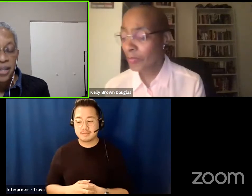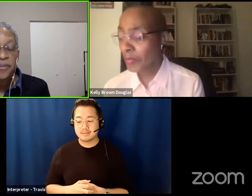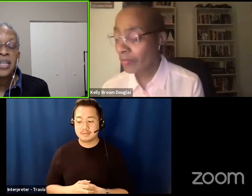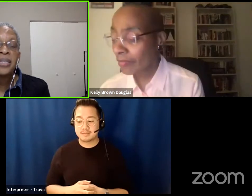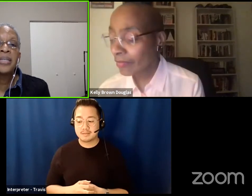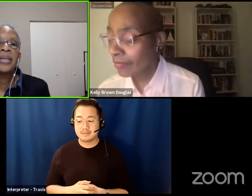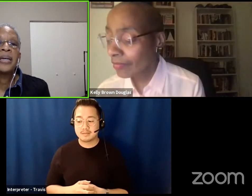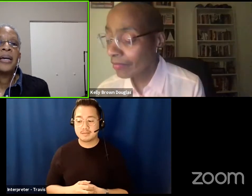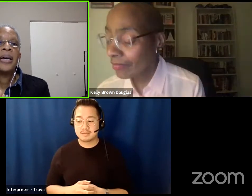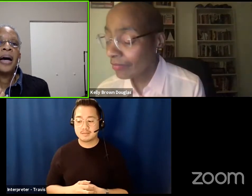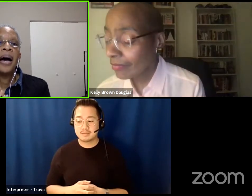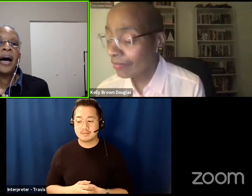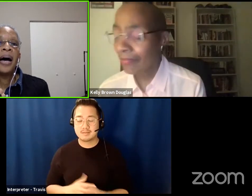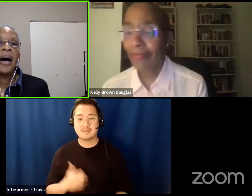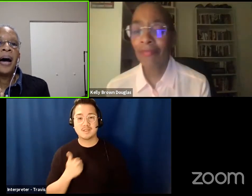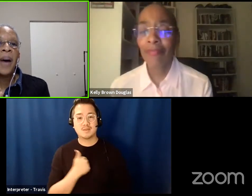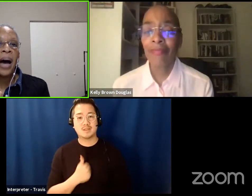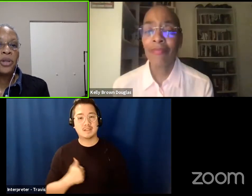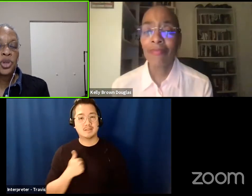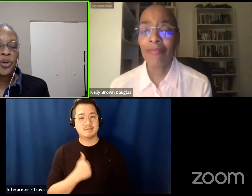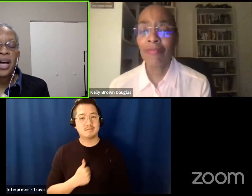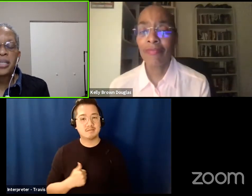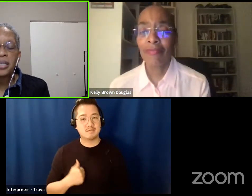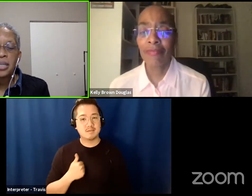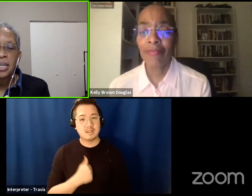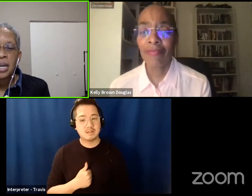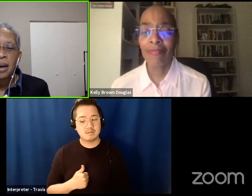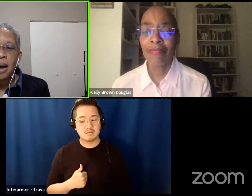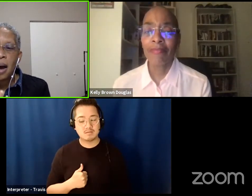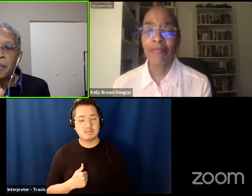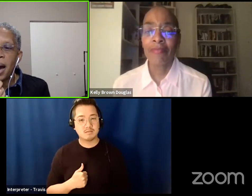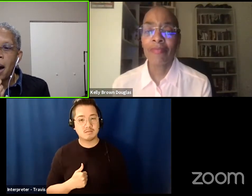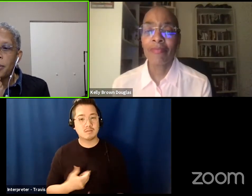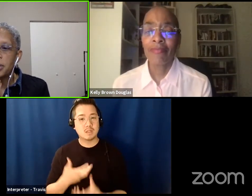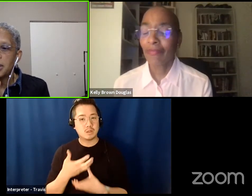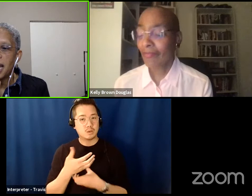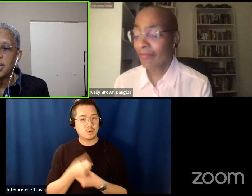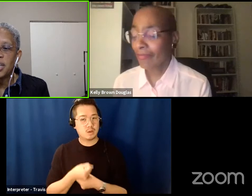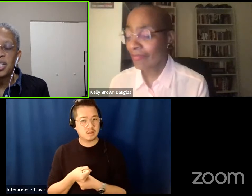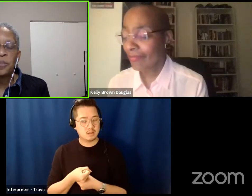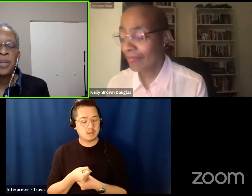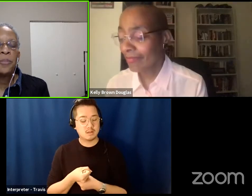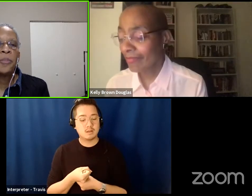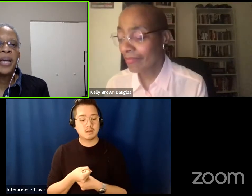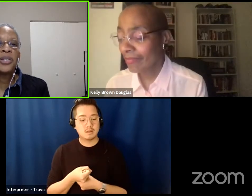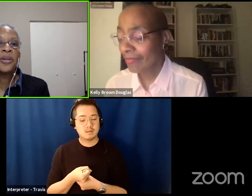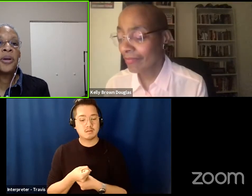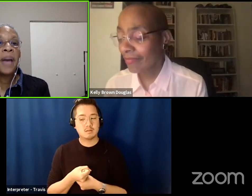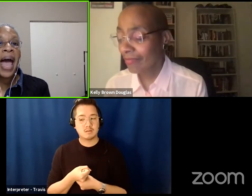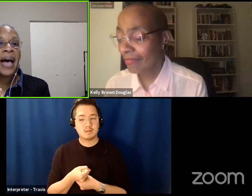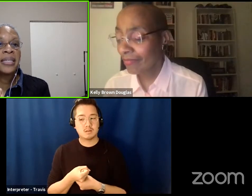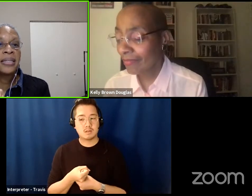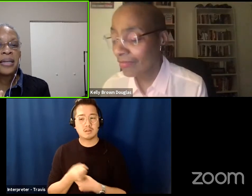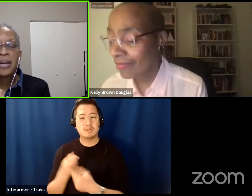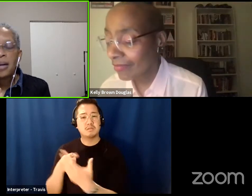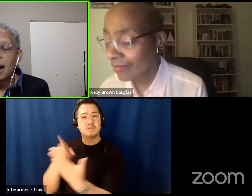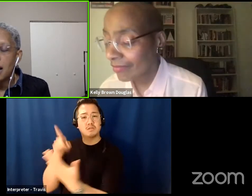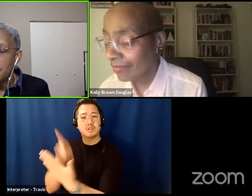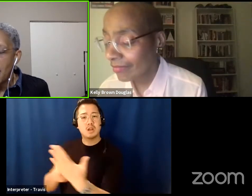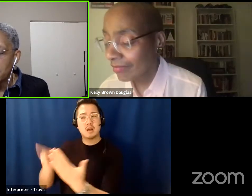about forgiveness, about trust, about not judging people based on their